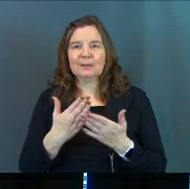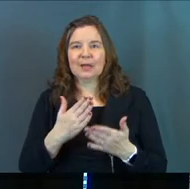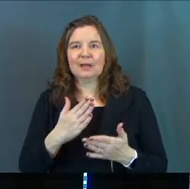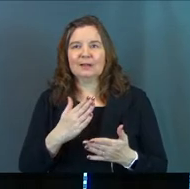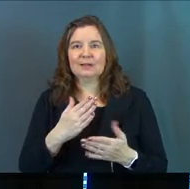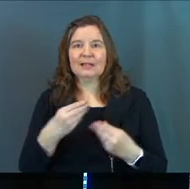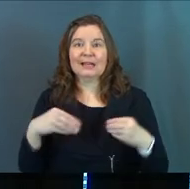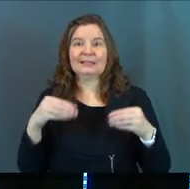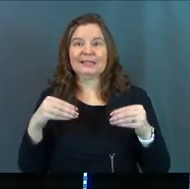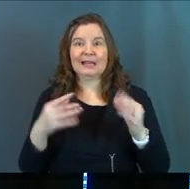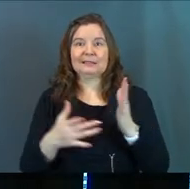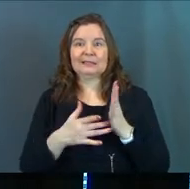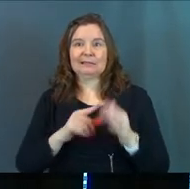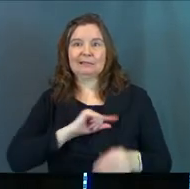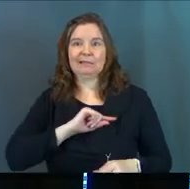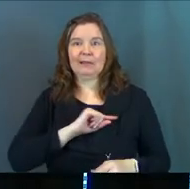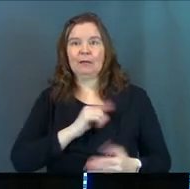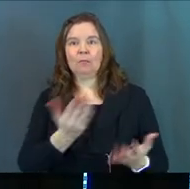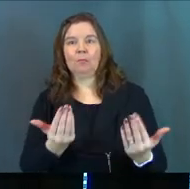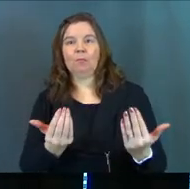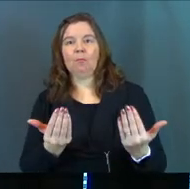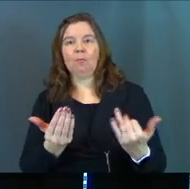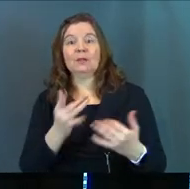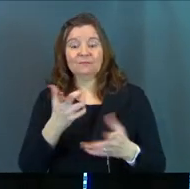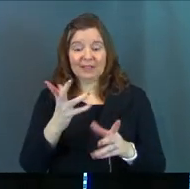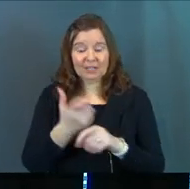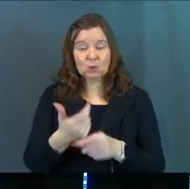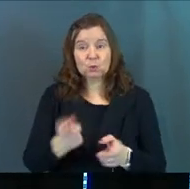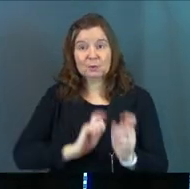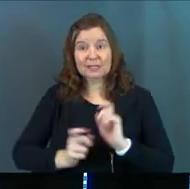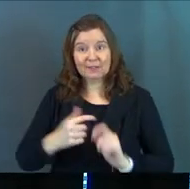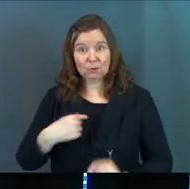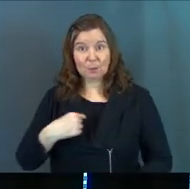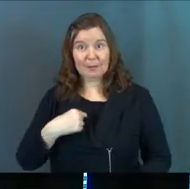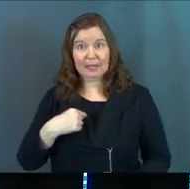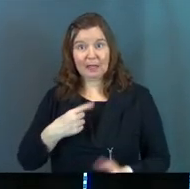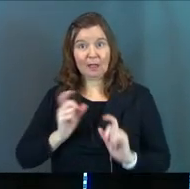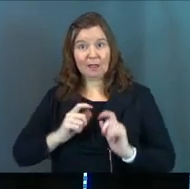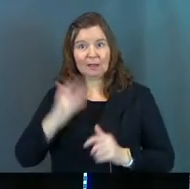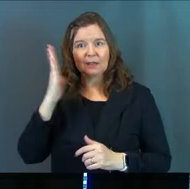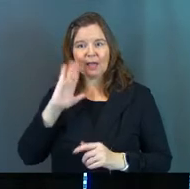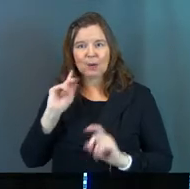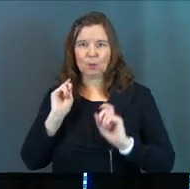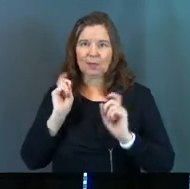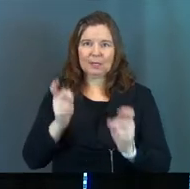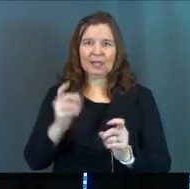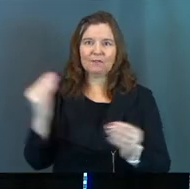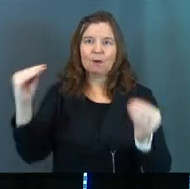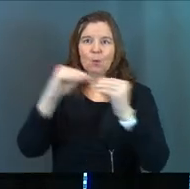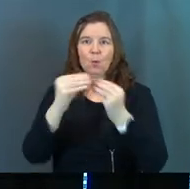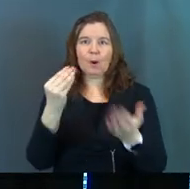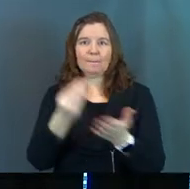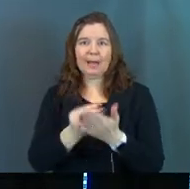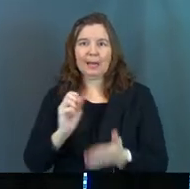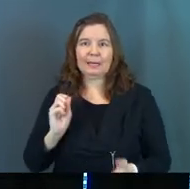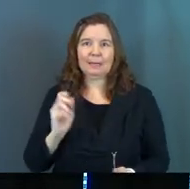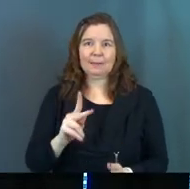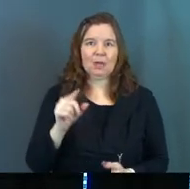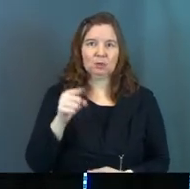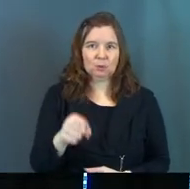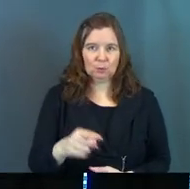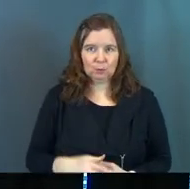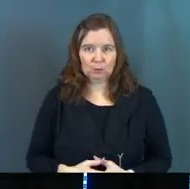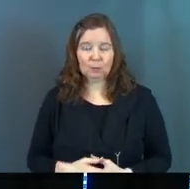a sales technique. That if I can get you to give to me, God's going to give more money back to